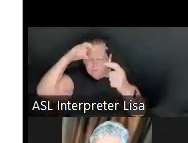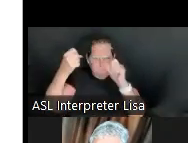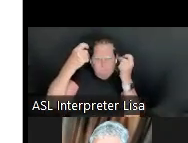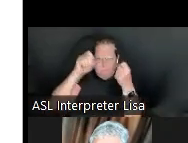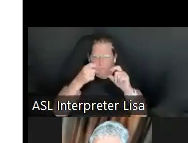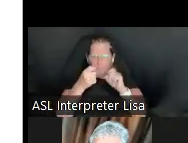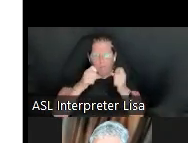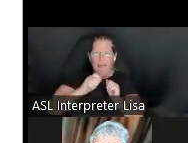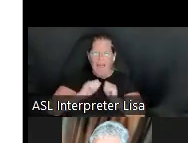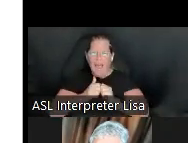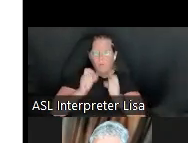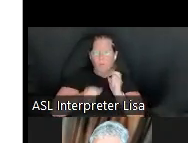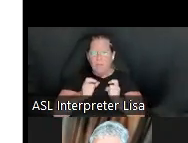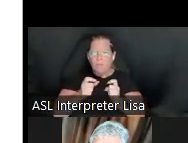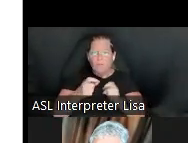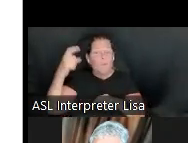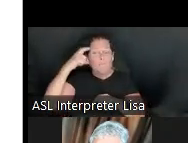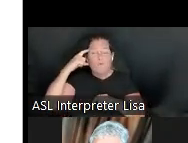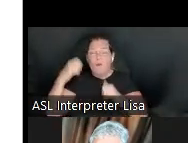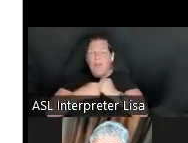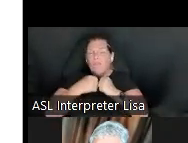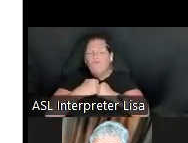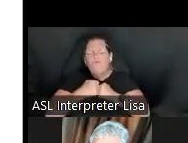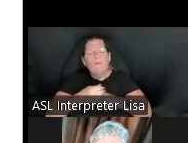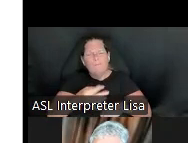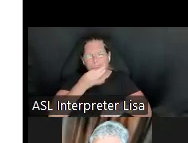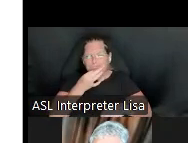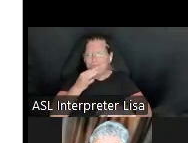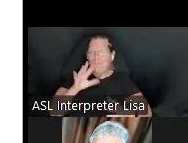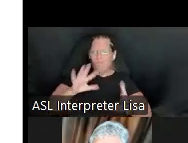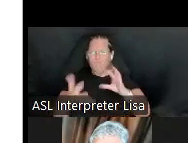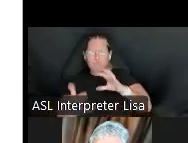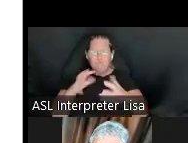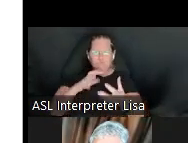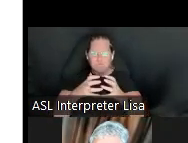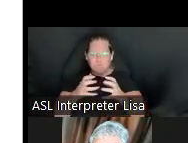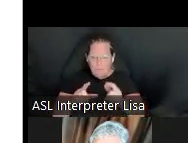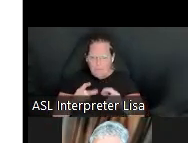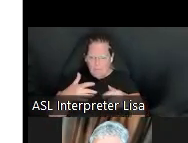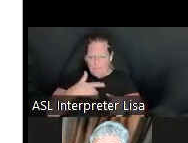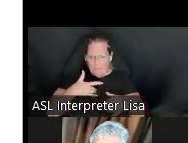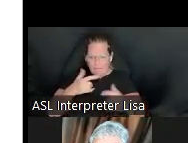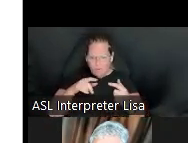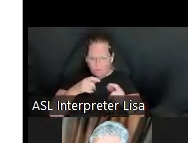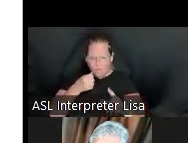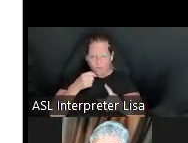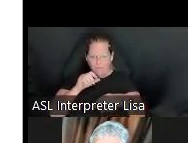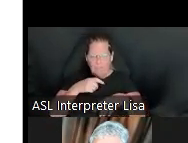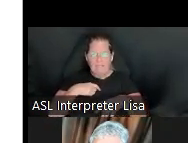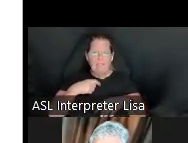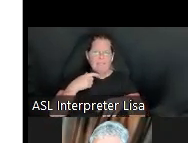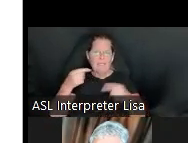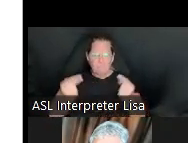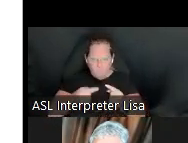incredible capacity to change its structure and function in response to sensory impairments of the brain. In simple